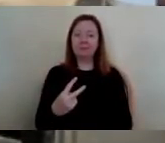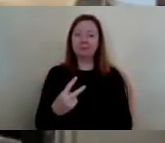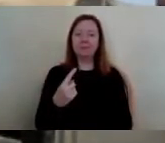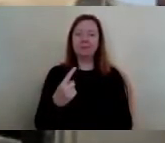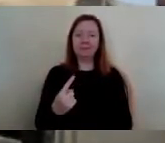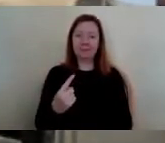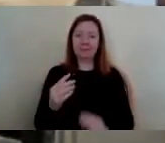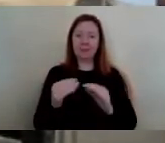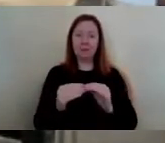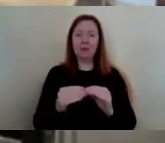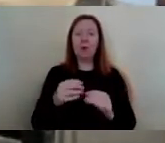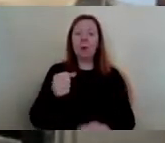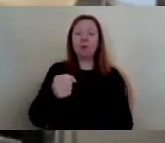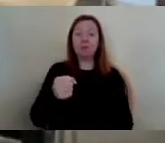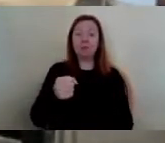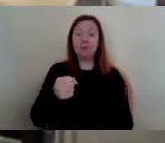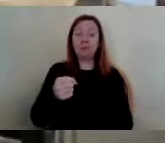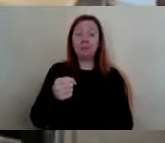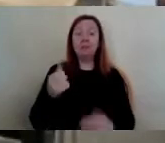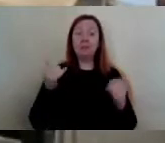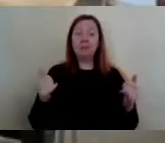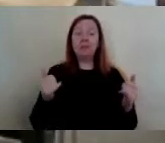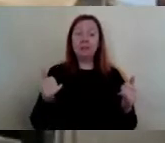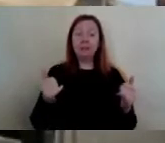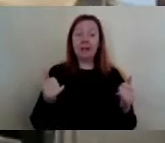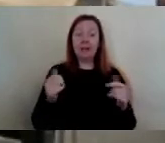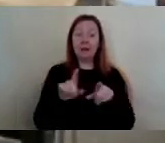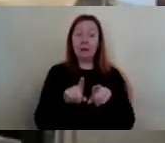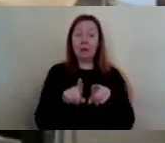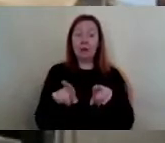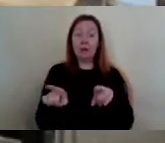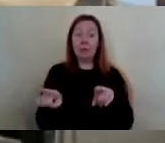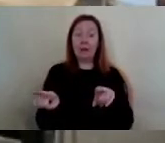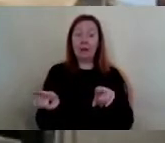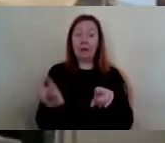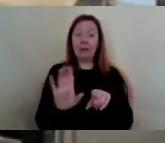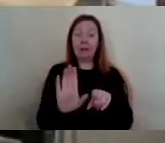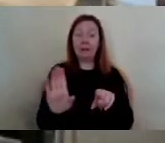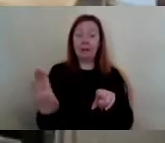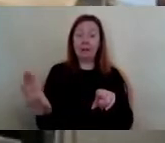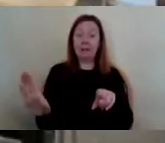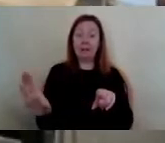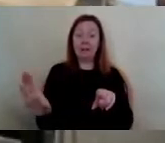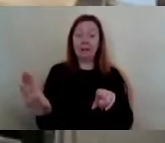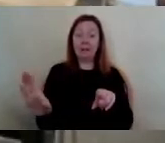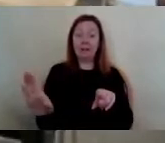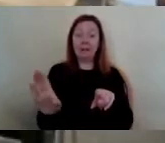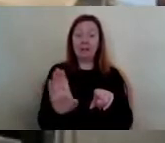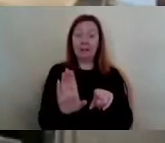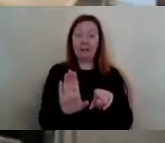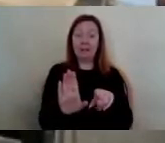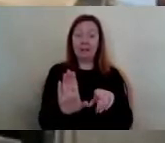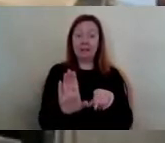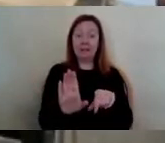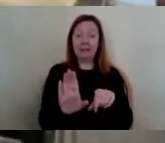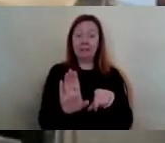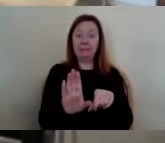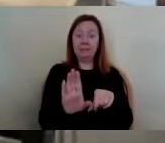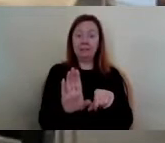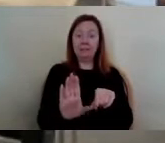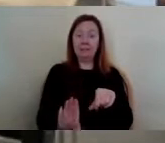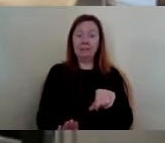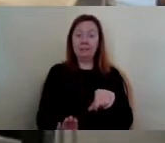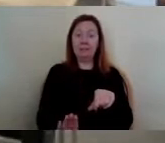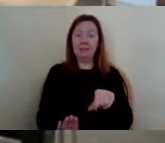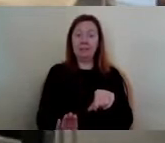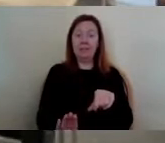3, 2, 1 more. Hold it. Now I want you to take that leg, open it slightly out to the side like a V, bring it in, back down, rest